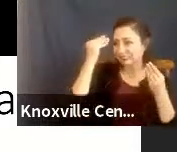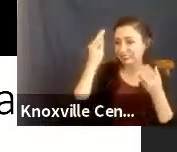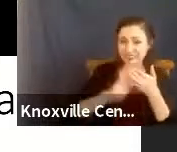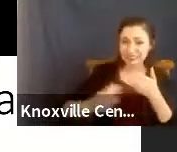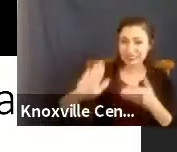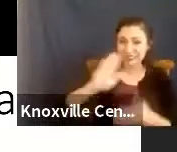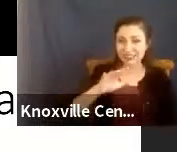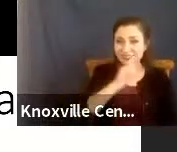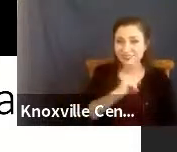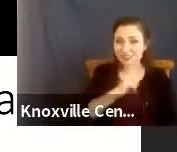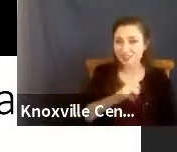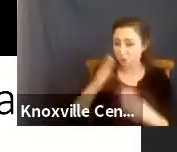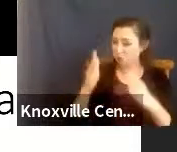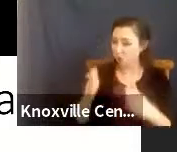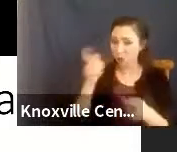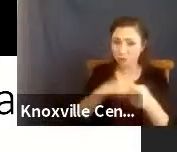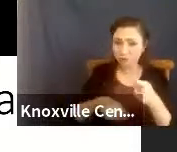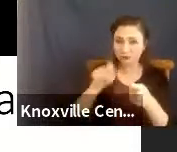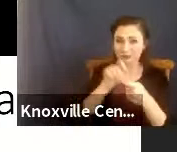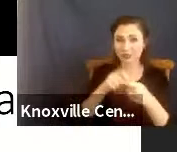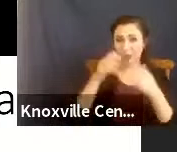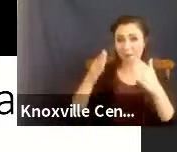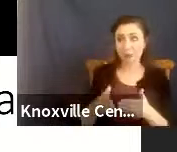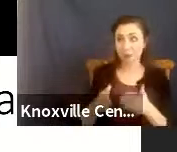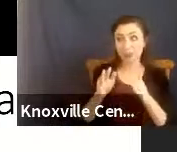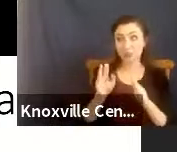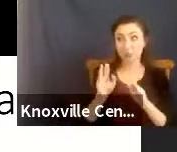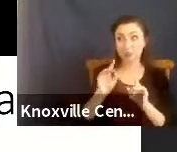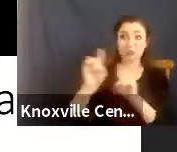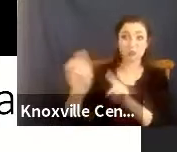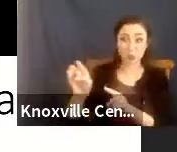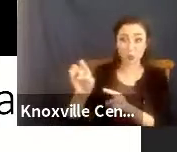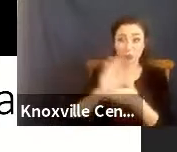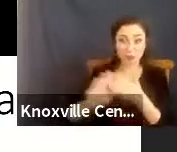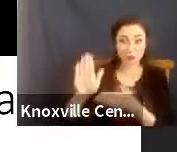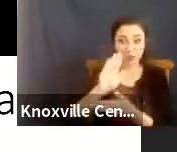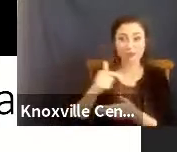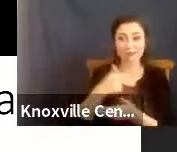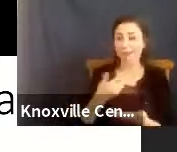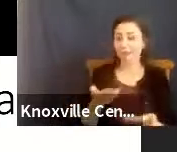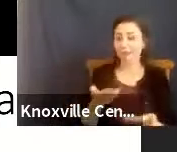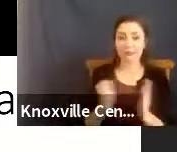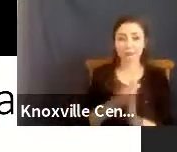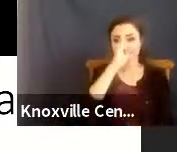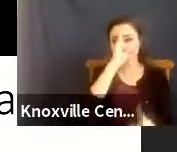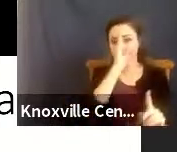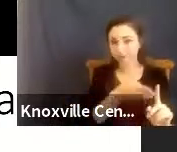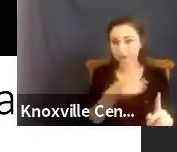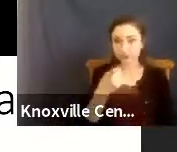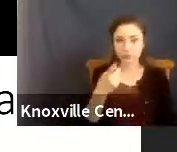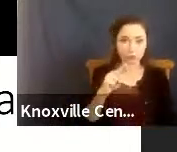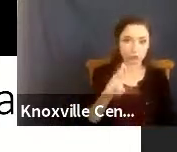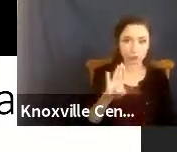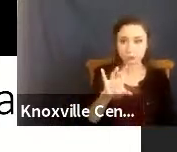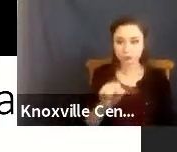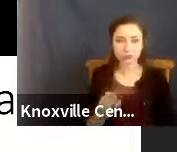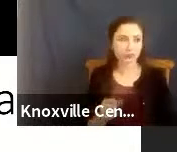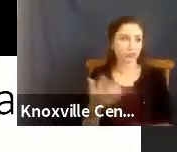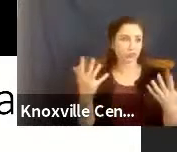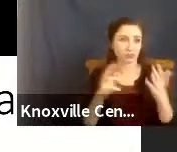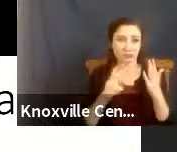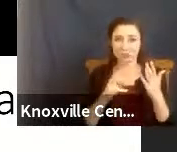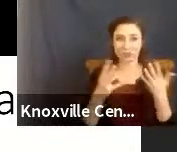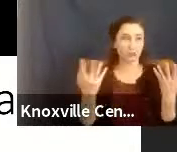or for that matter, just specifically someone who is in college. And I asked that point blank to Dr. Burks, not because of